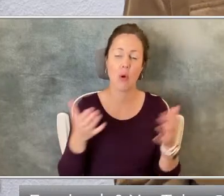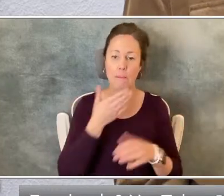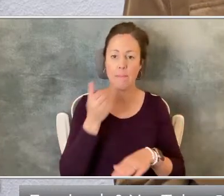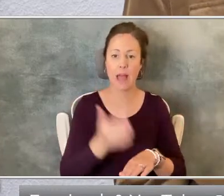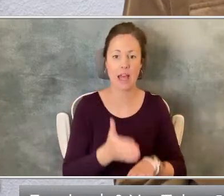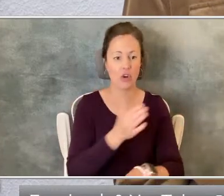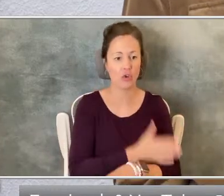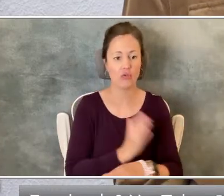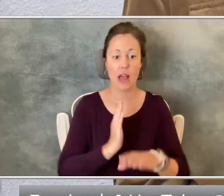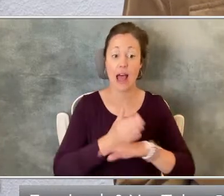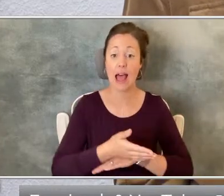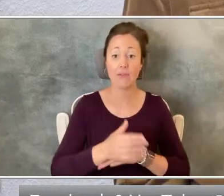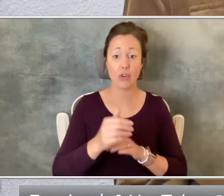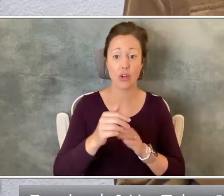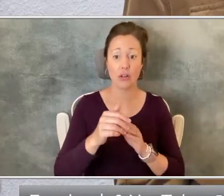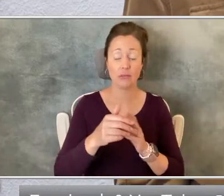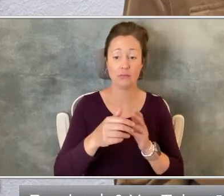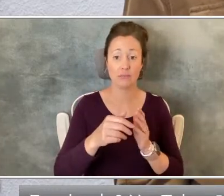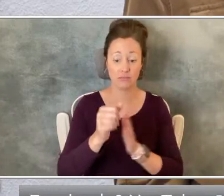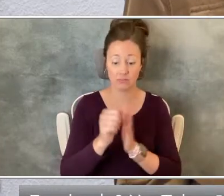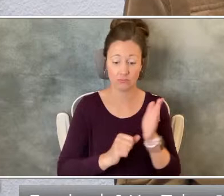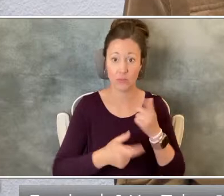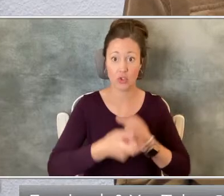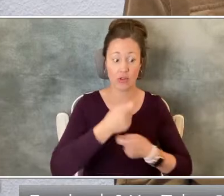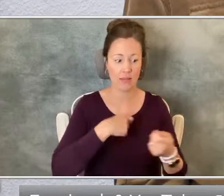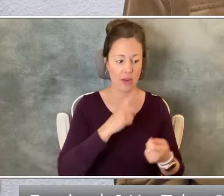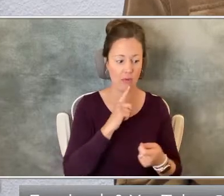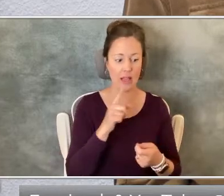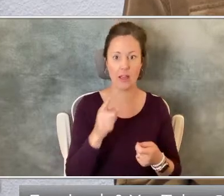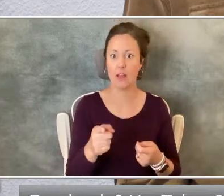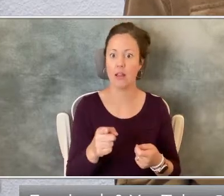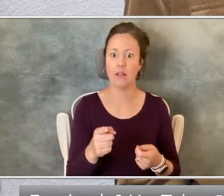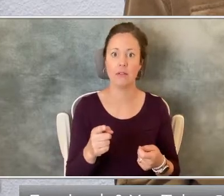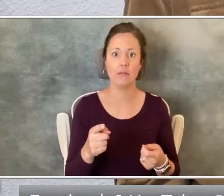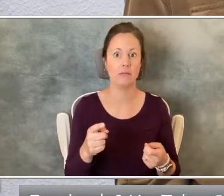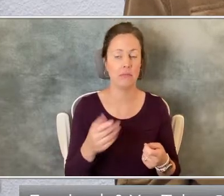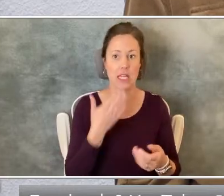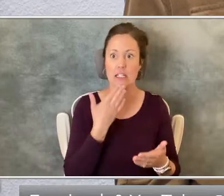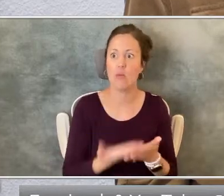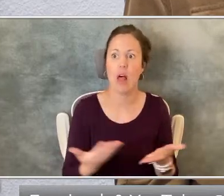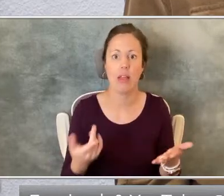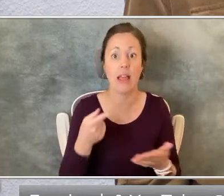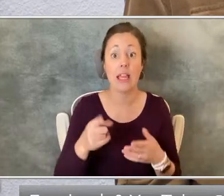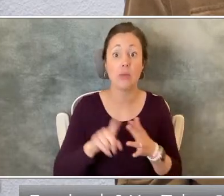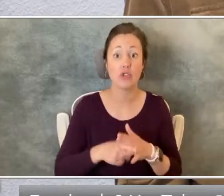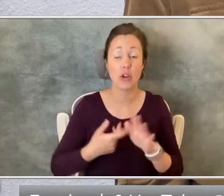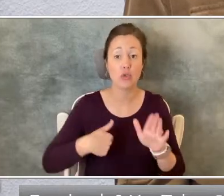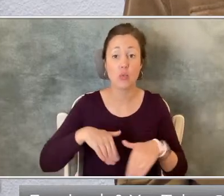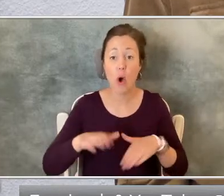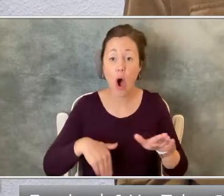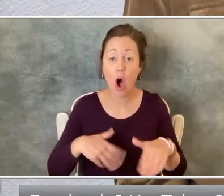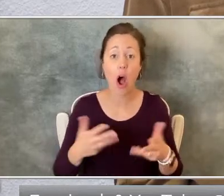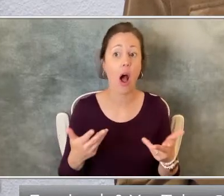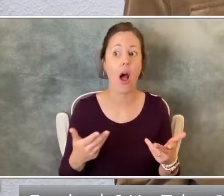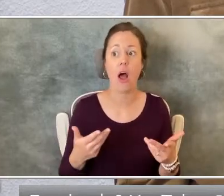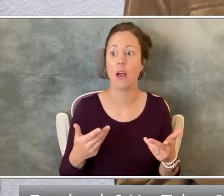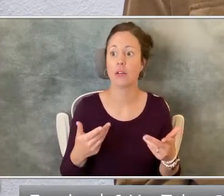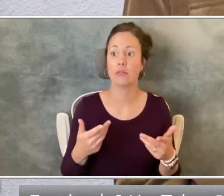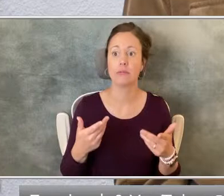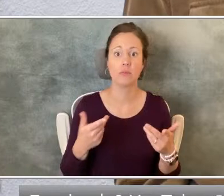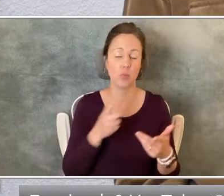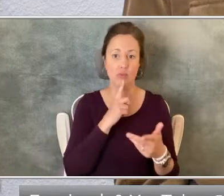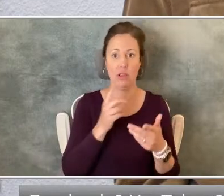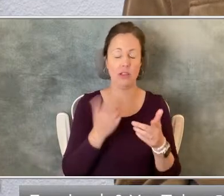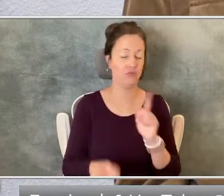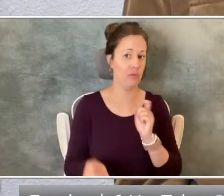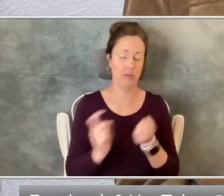did exceptionally well. He was starting to walk the halls, and the transformation was unbelievable to me to